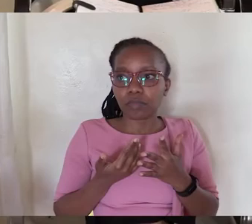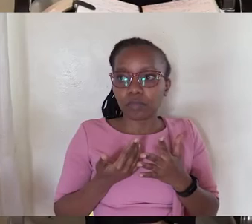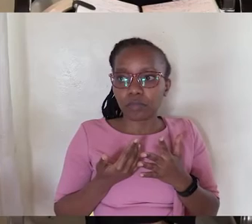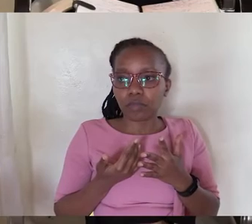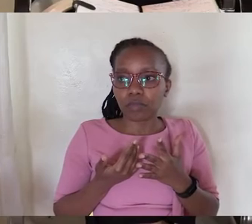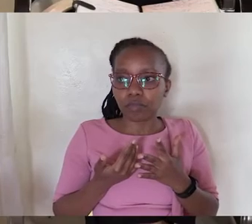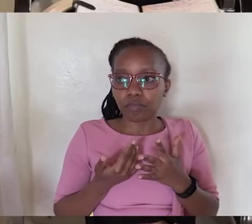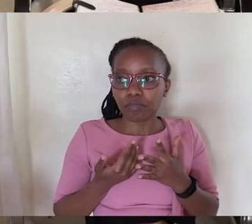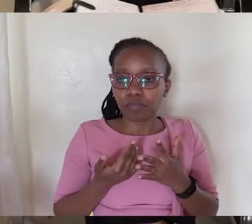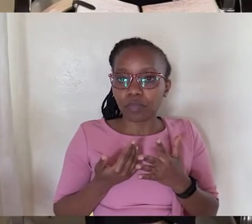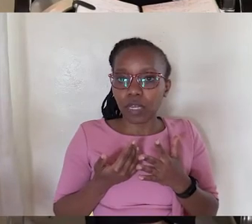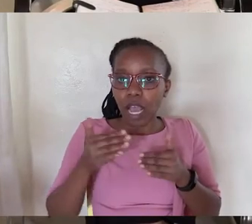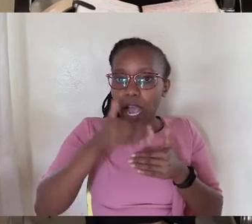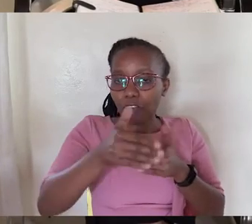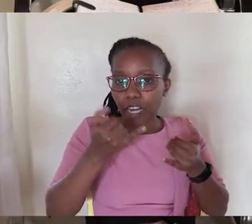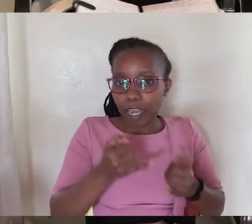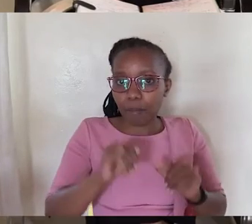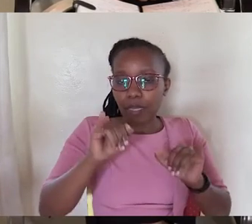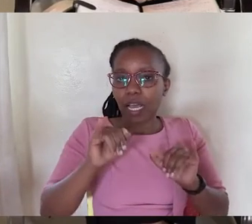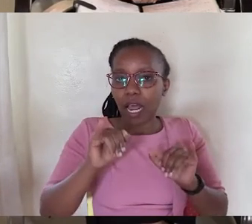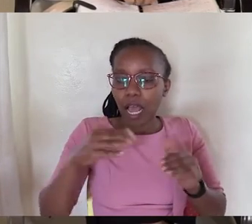from the post-independence time, and they brought it all the way up till